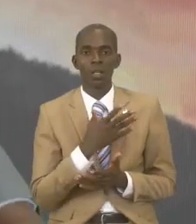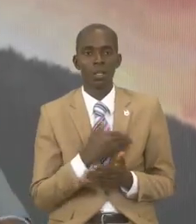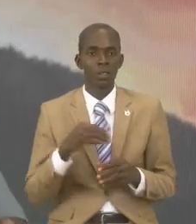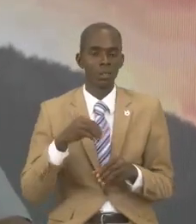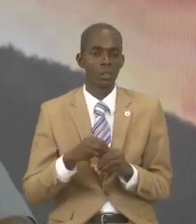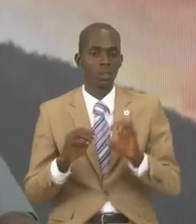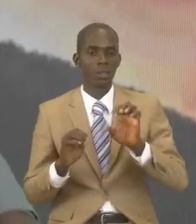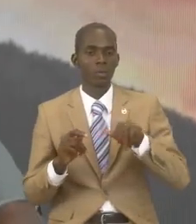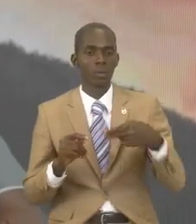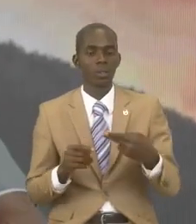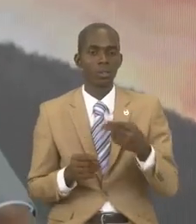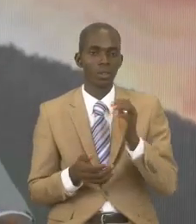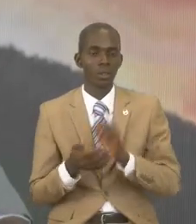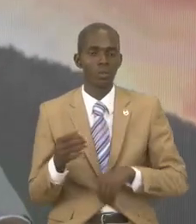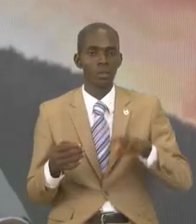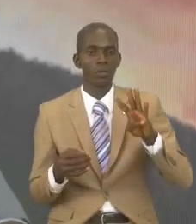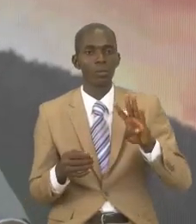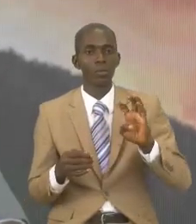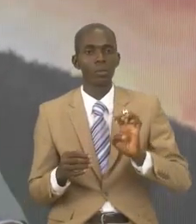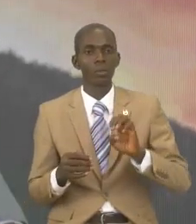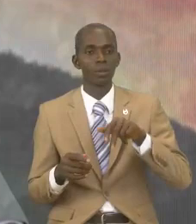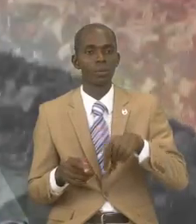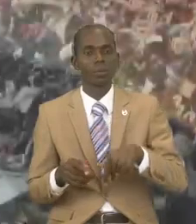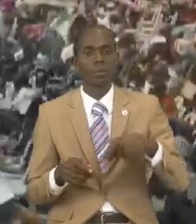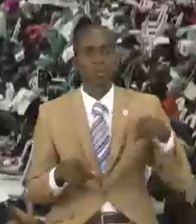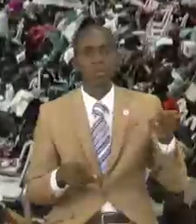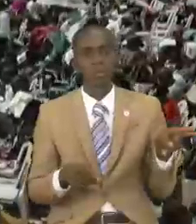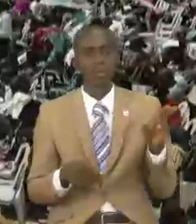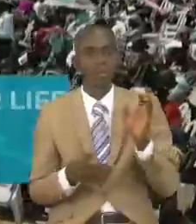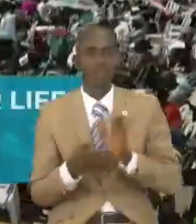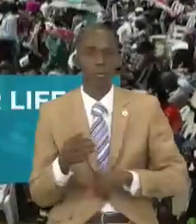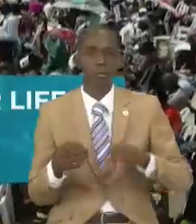Ephesians chapter 4, verse 22. Ephesians chapter 4,